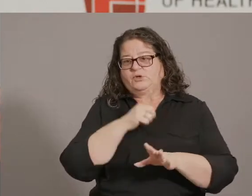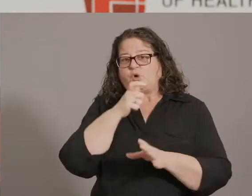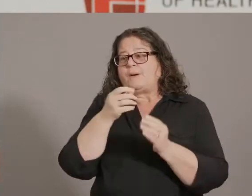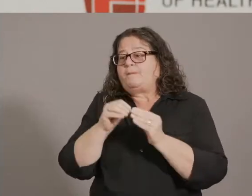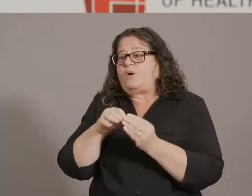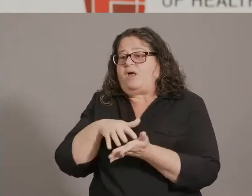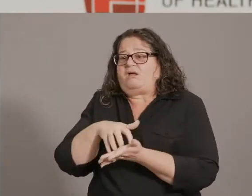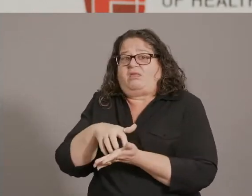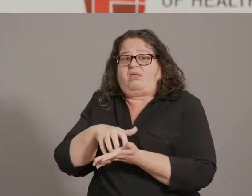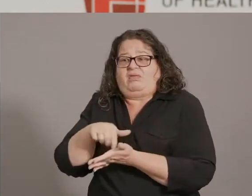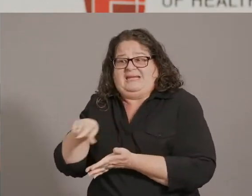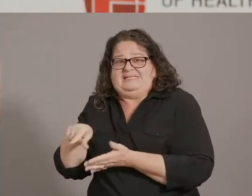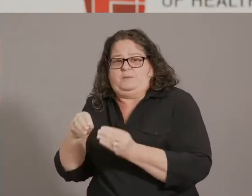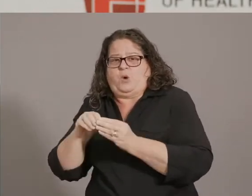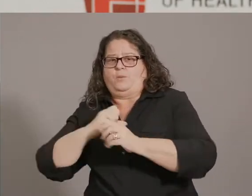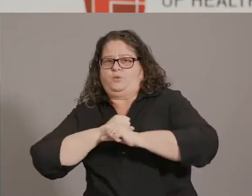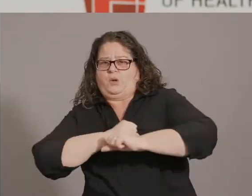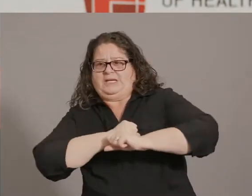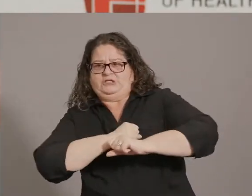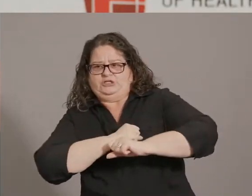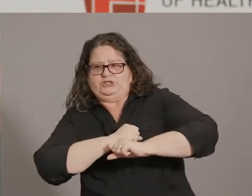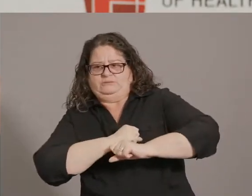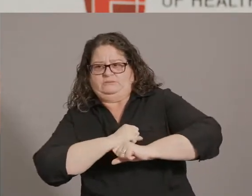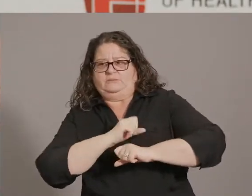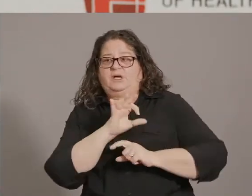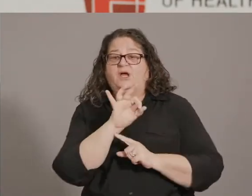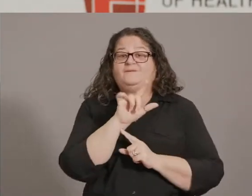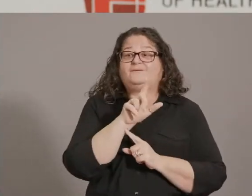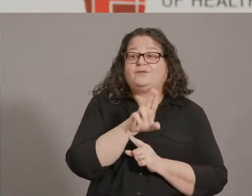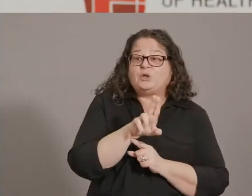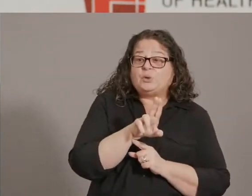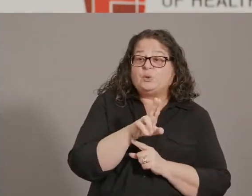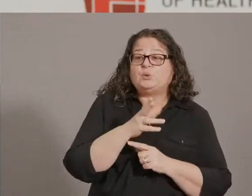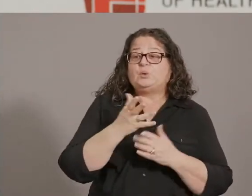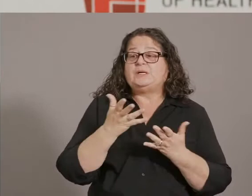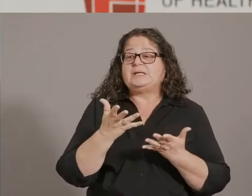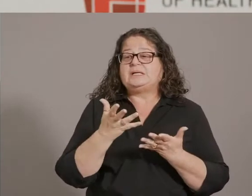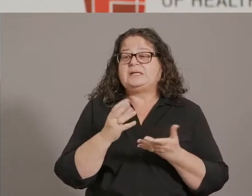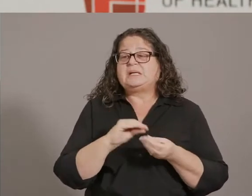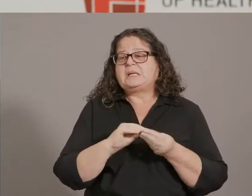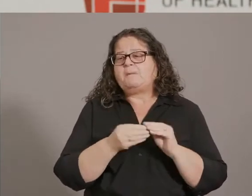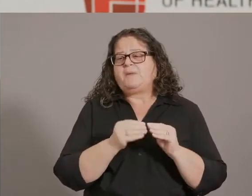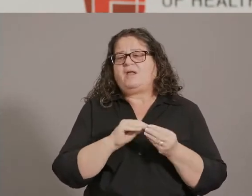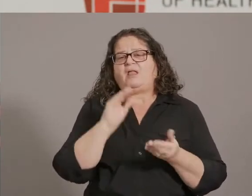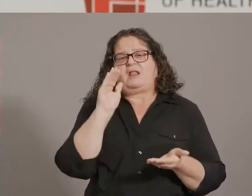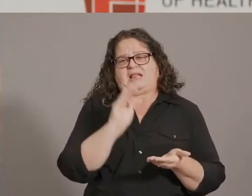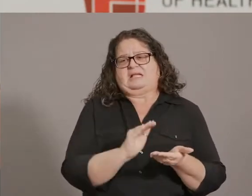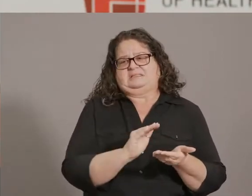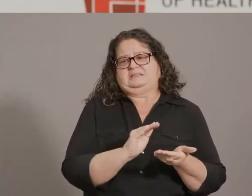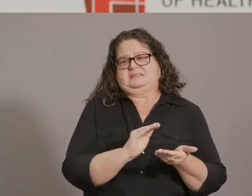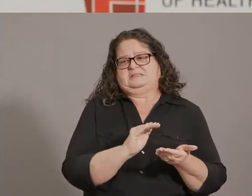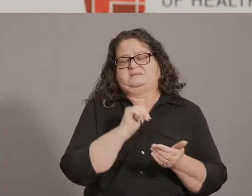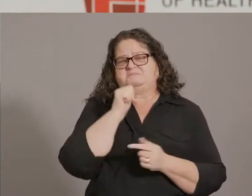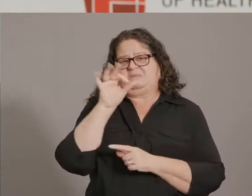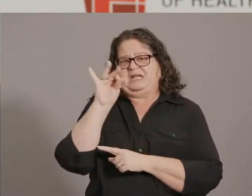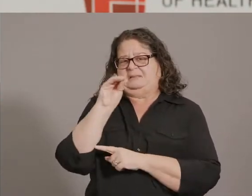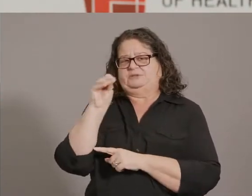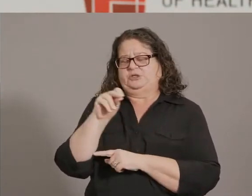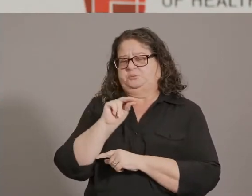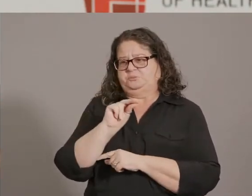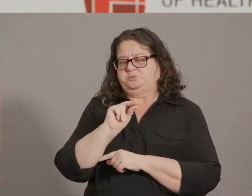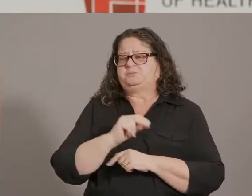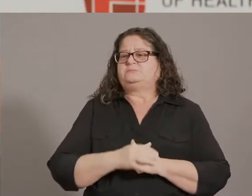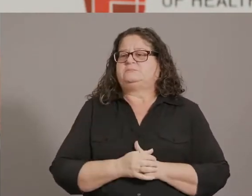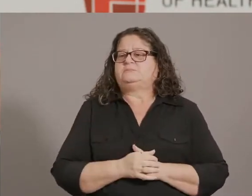protected around them. With flu, that, you know, those numbers are much lower. So I think it's just